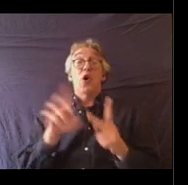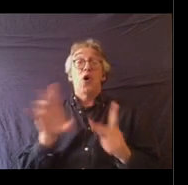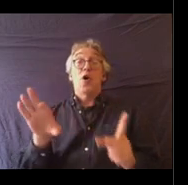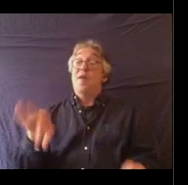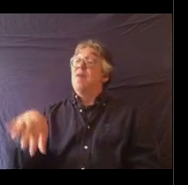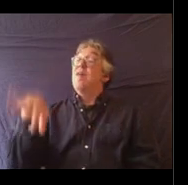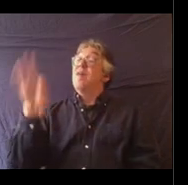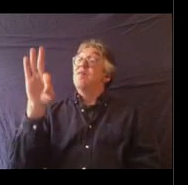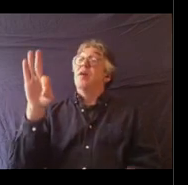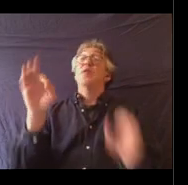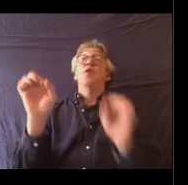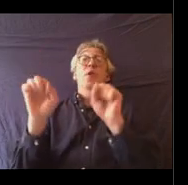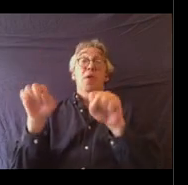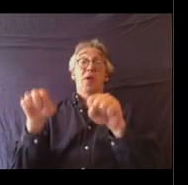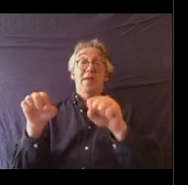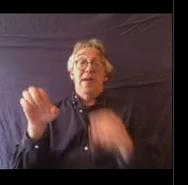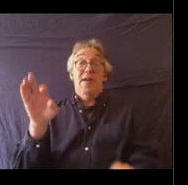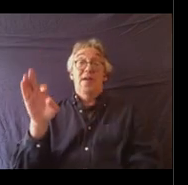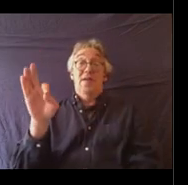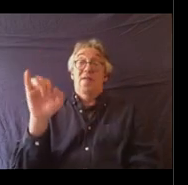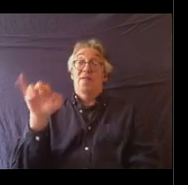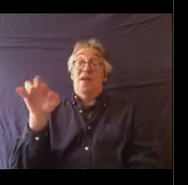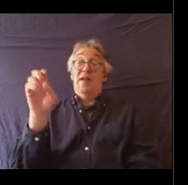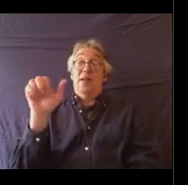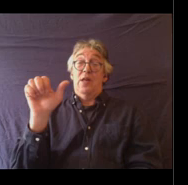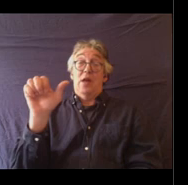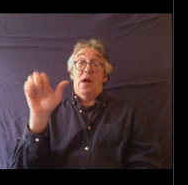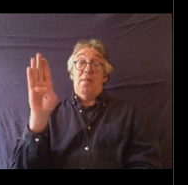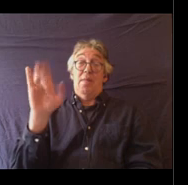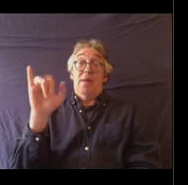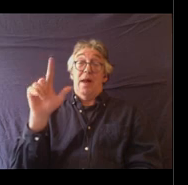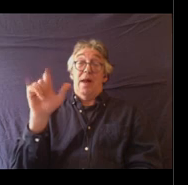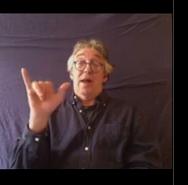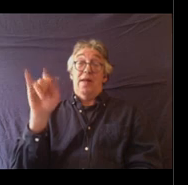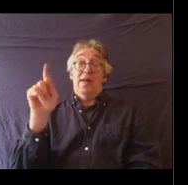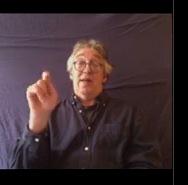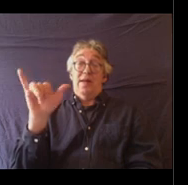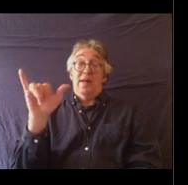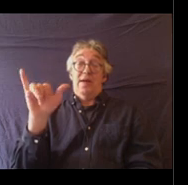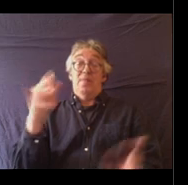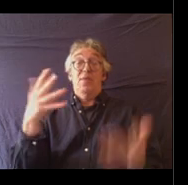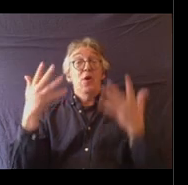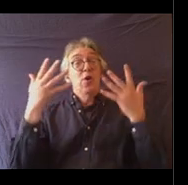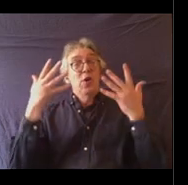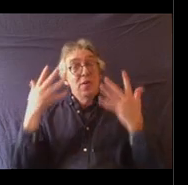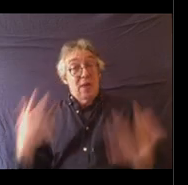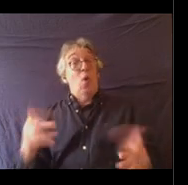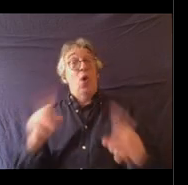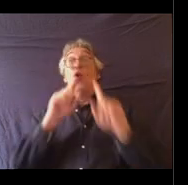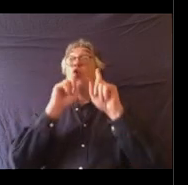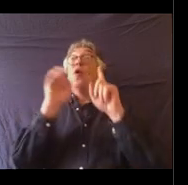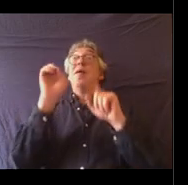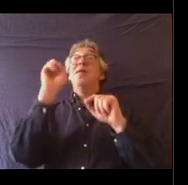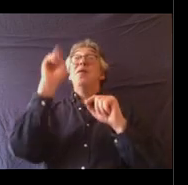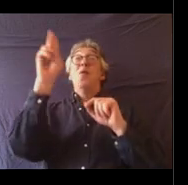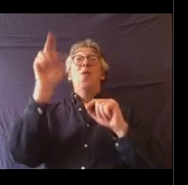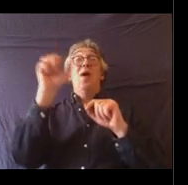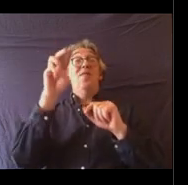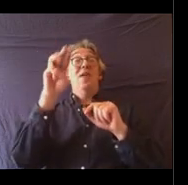conclude this presentation with the challenges on the transposition. So of course, one of the biggest challenges